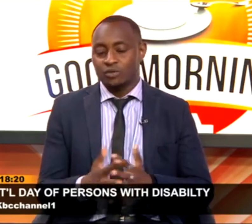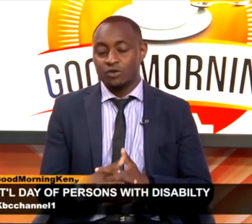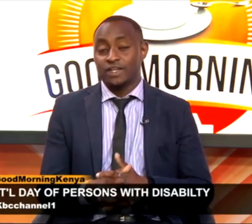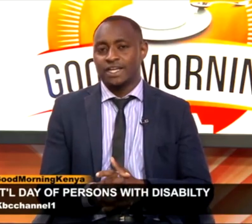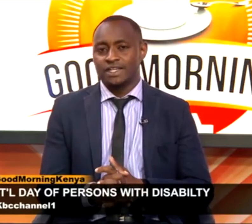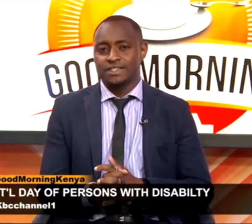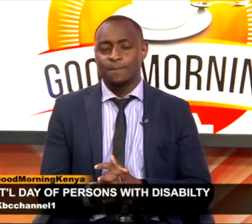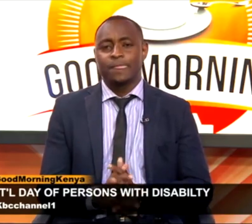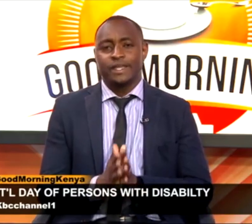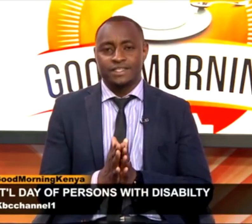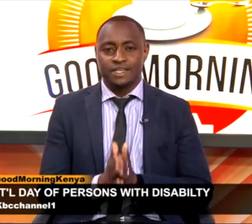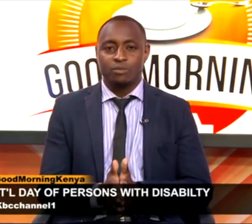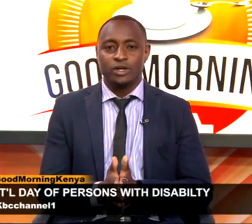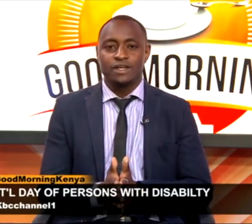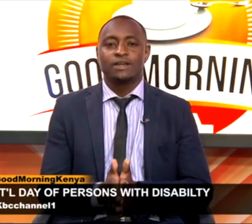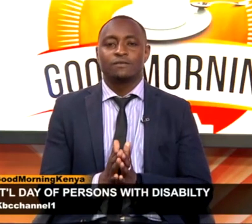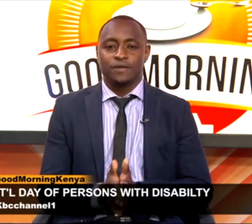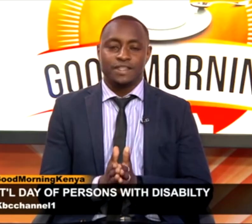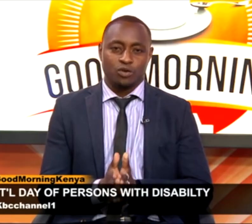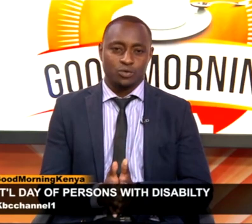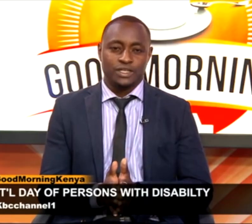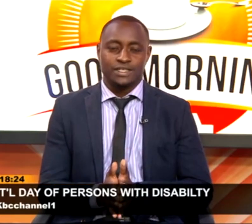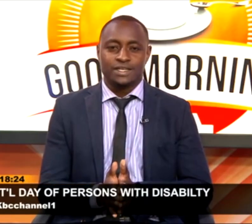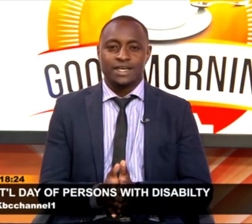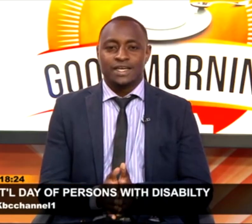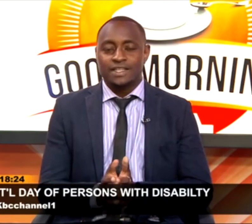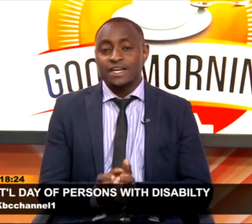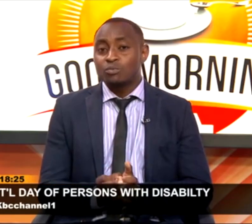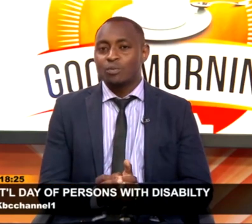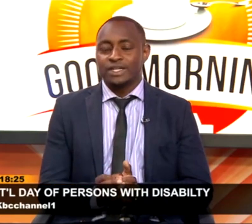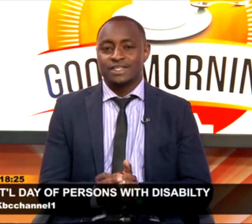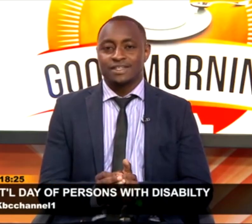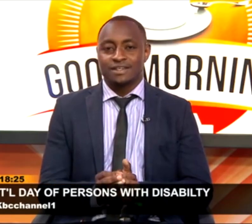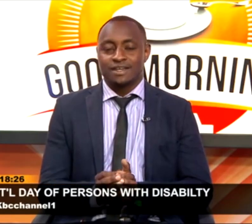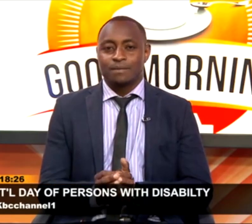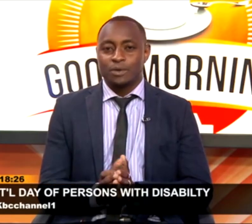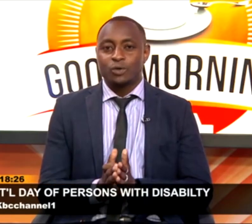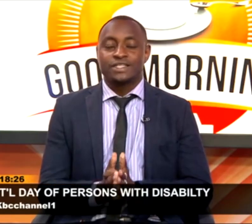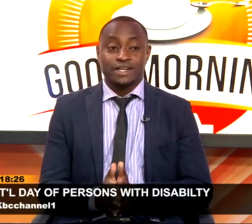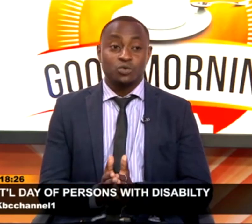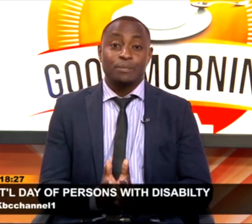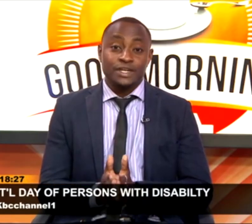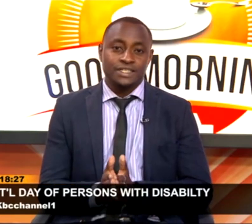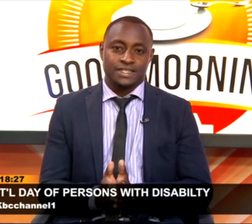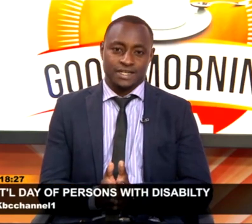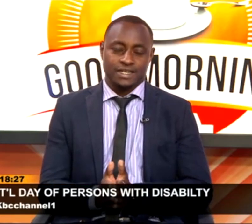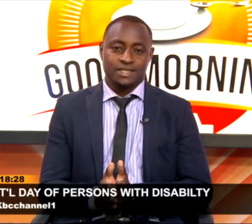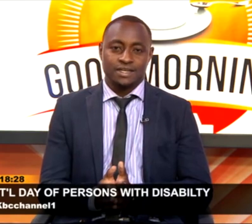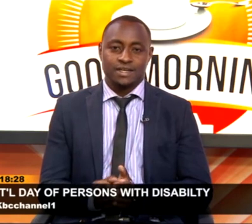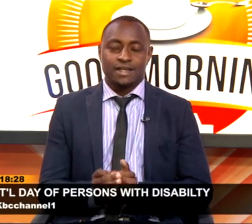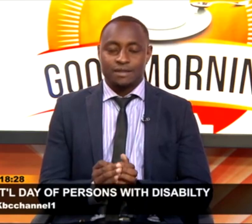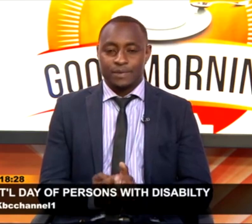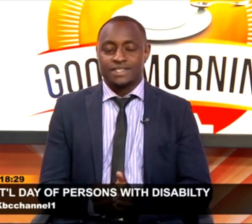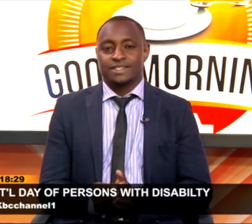ran in one of the dailies, "The disabled feed the community." In that moment, people started to appreciate